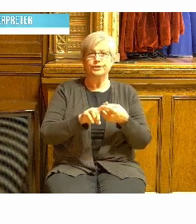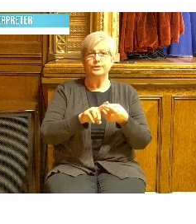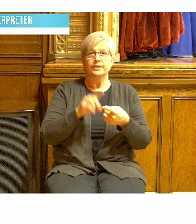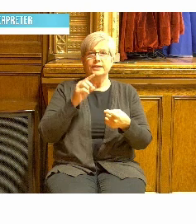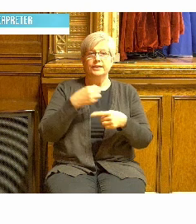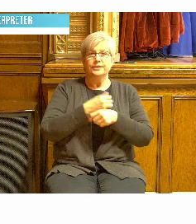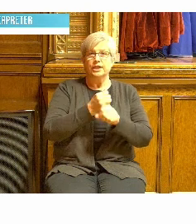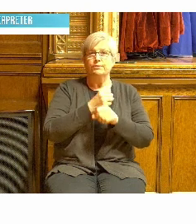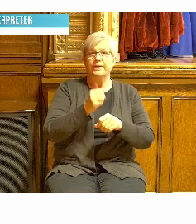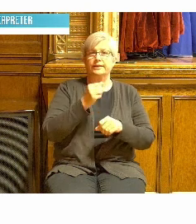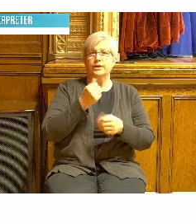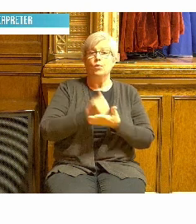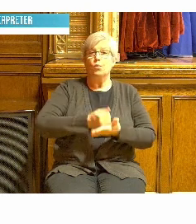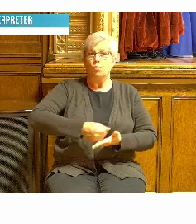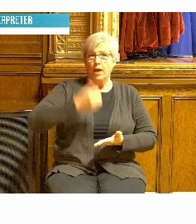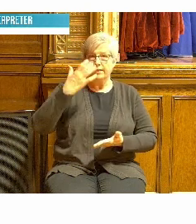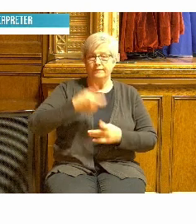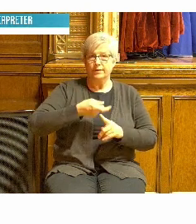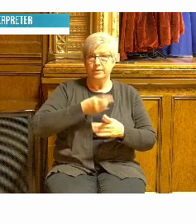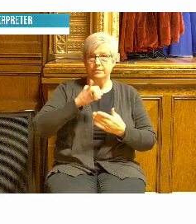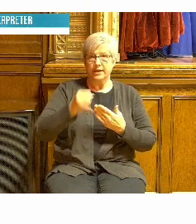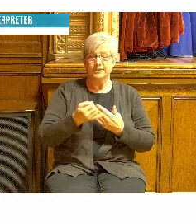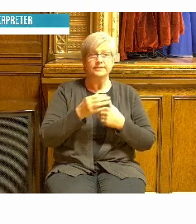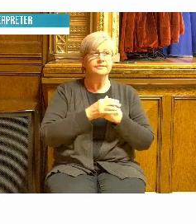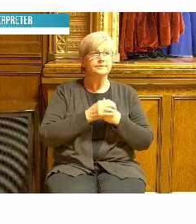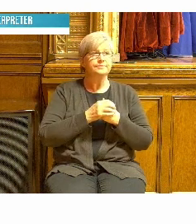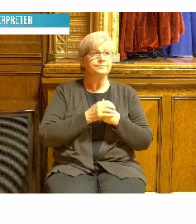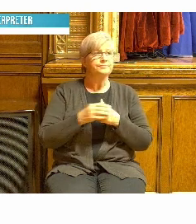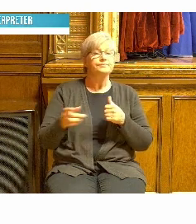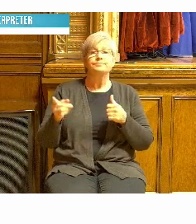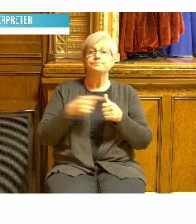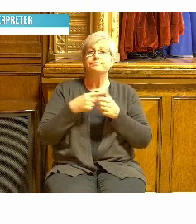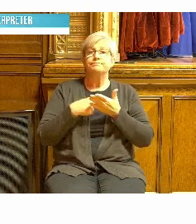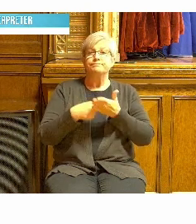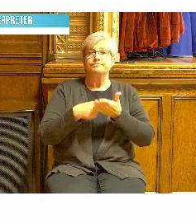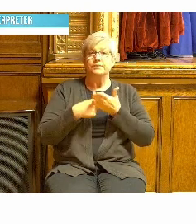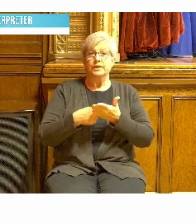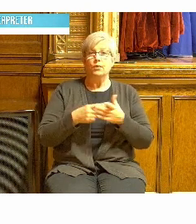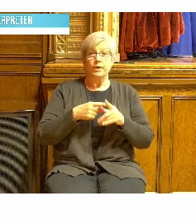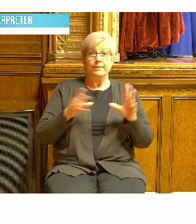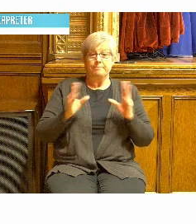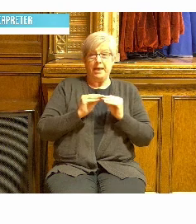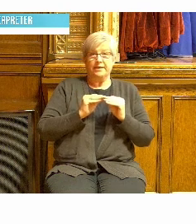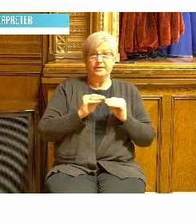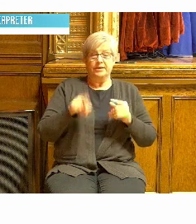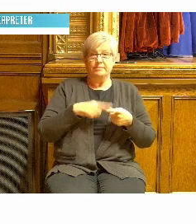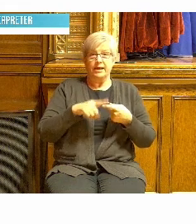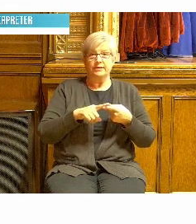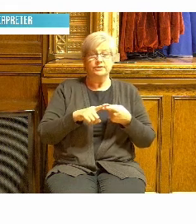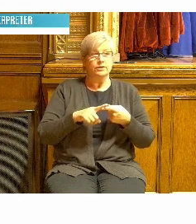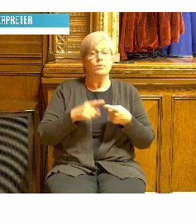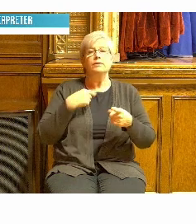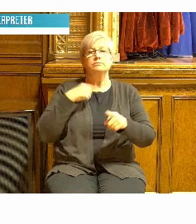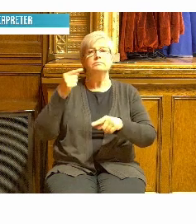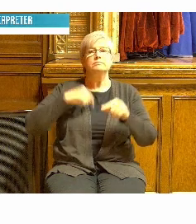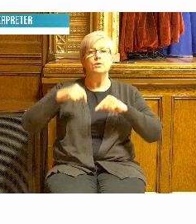generating wealth from these development projects. One of the first conversations that I had when we met regarding when I was at the table